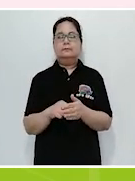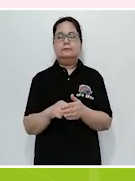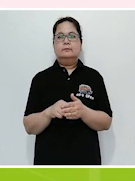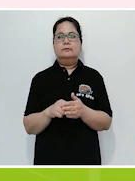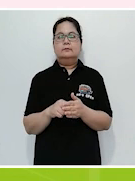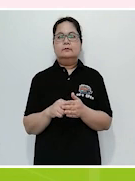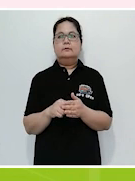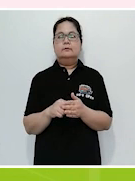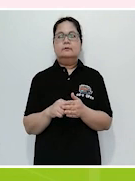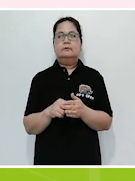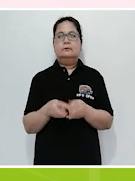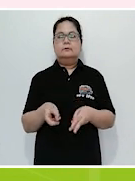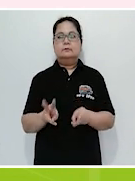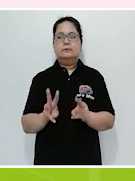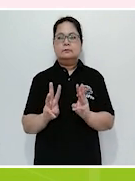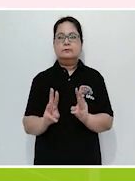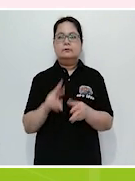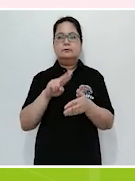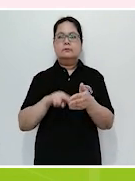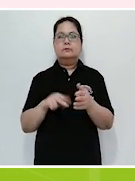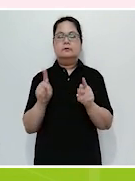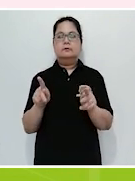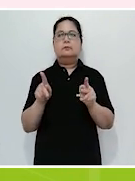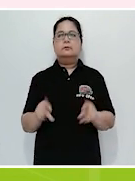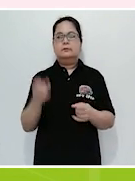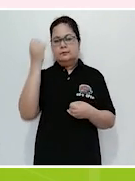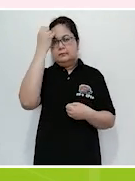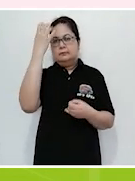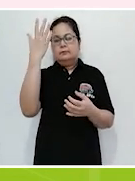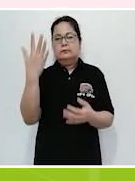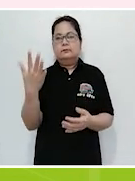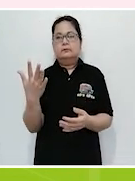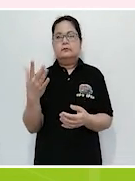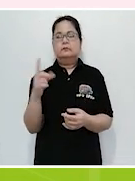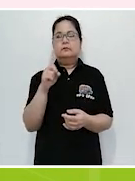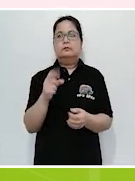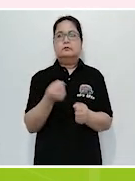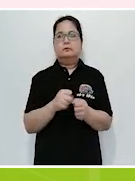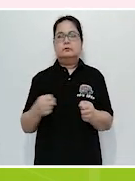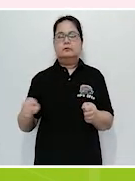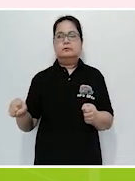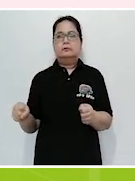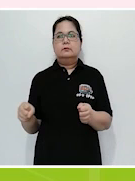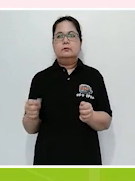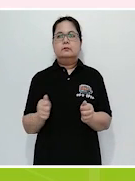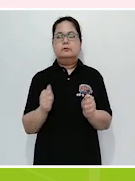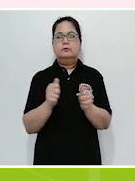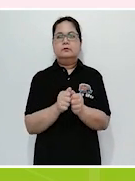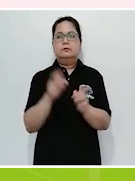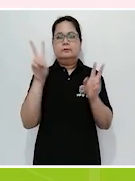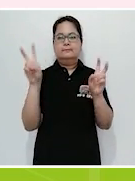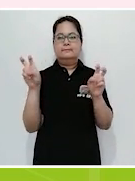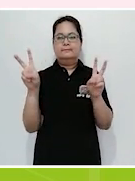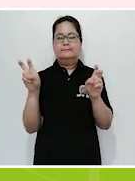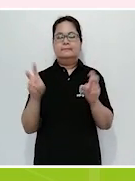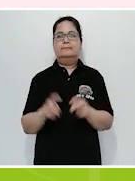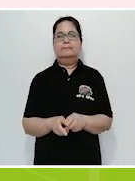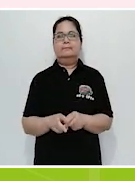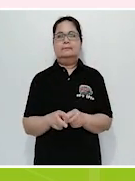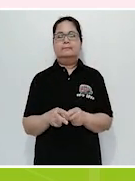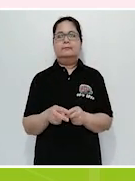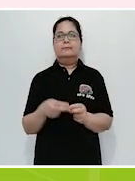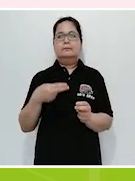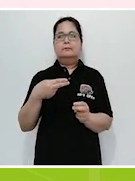read. It is a strategy in which readers use to inform from one text, which includes